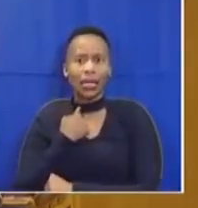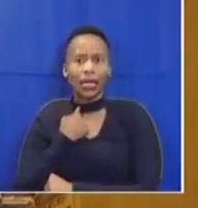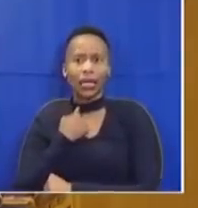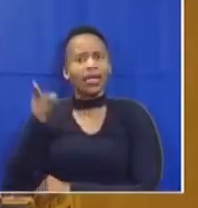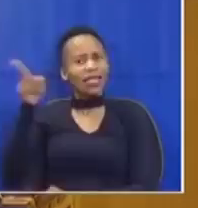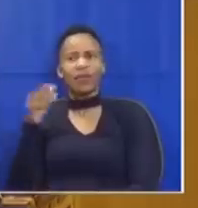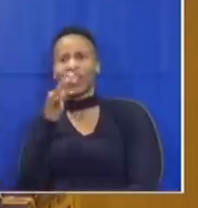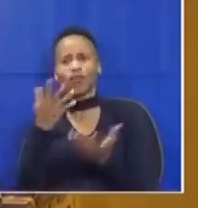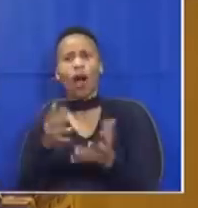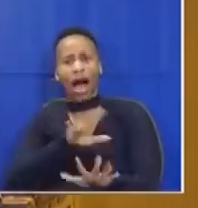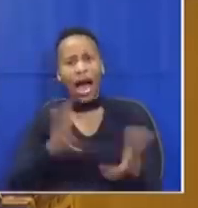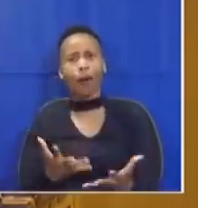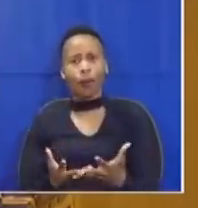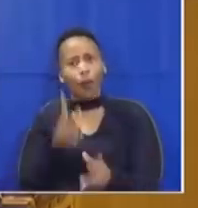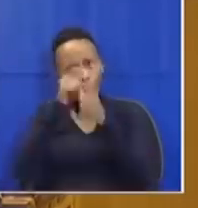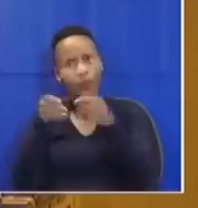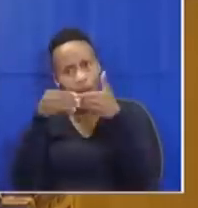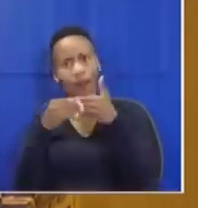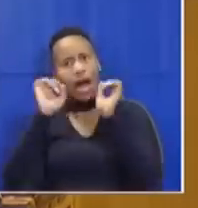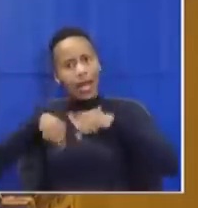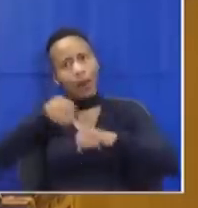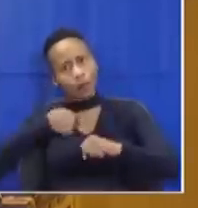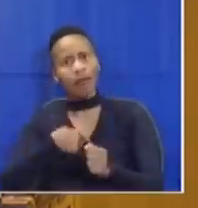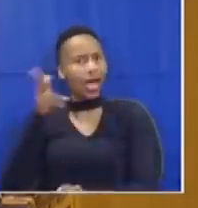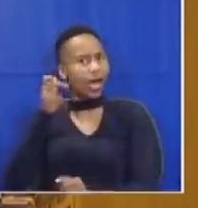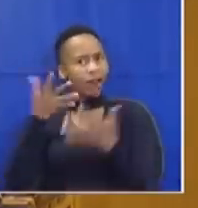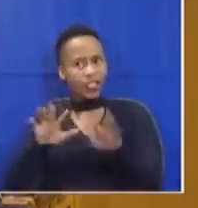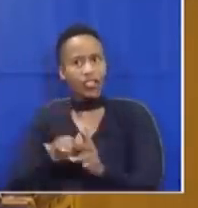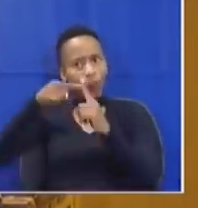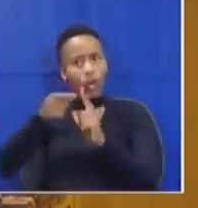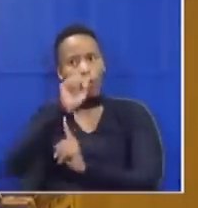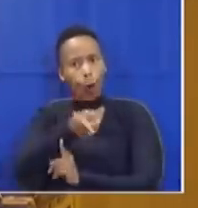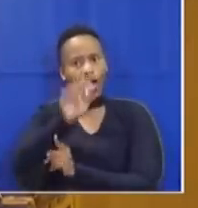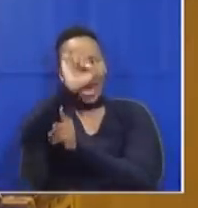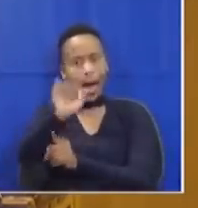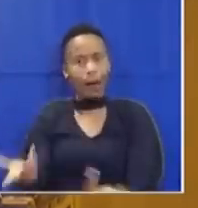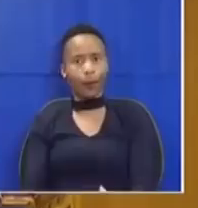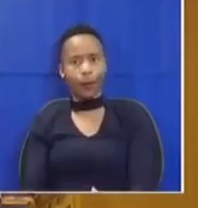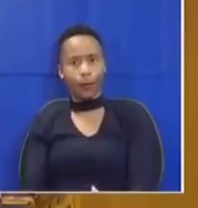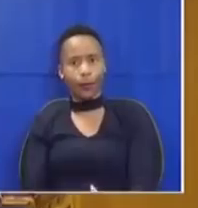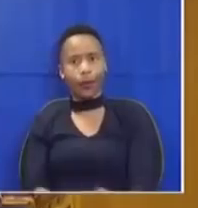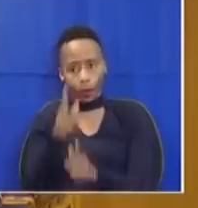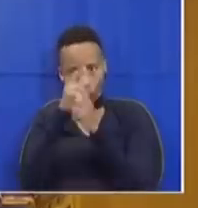harangued honourable member, can you allow me? I've heard your point of order. I haven't finished my point of order, actually.